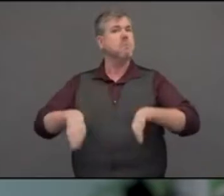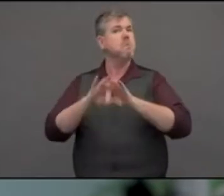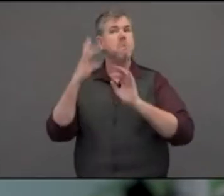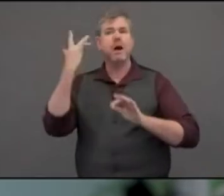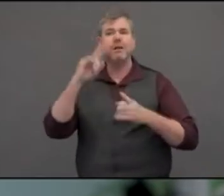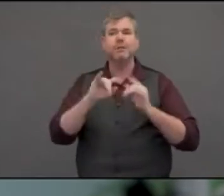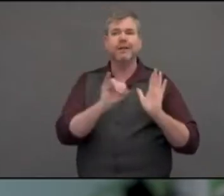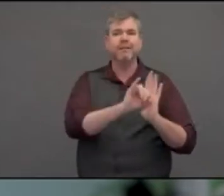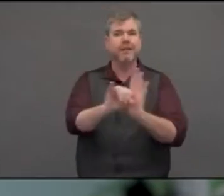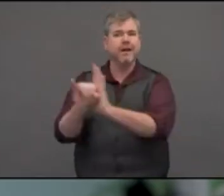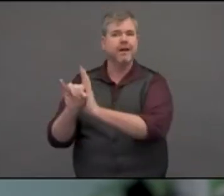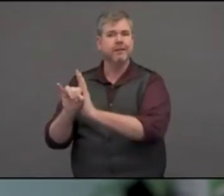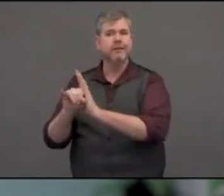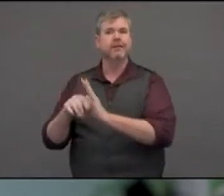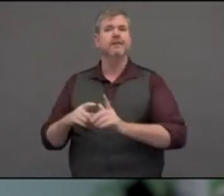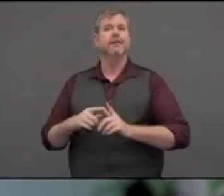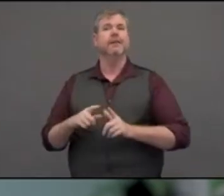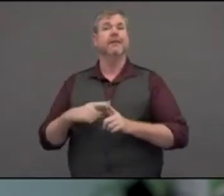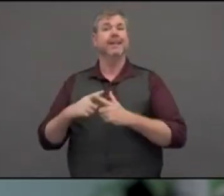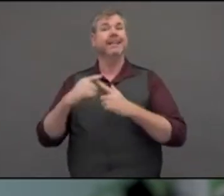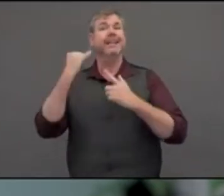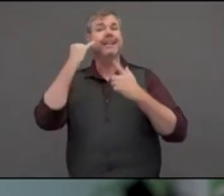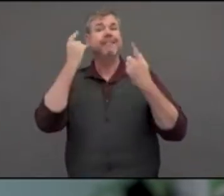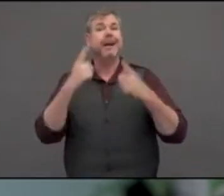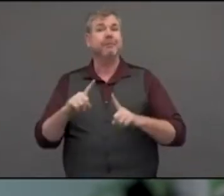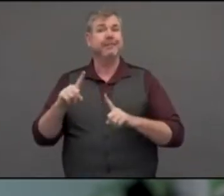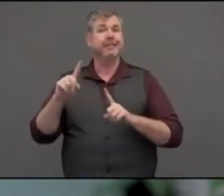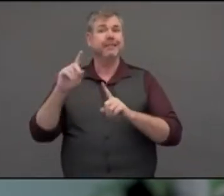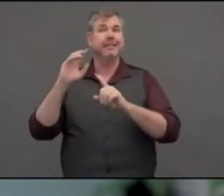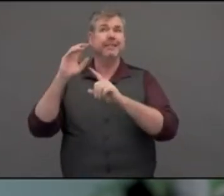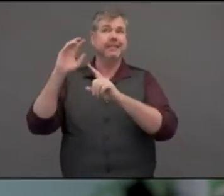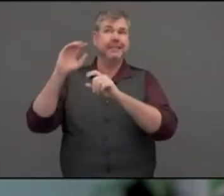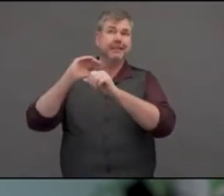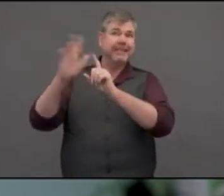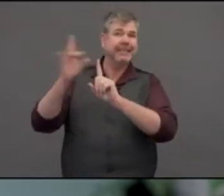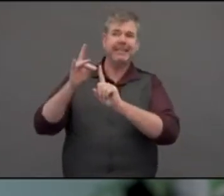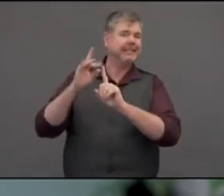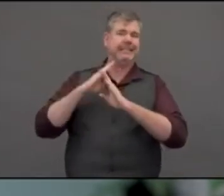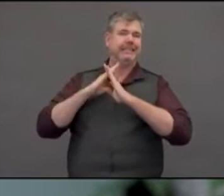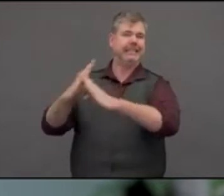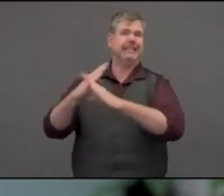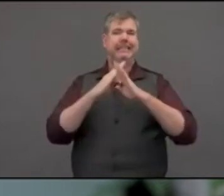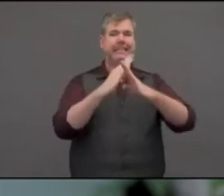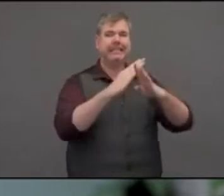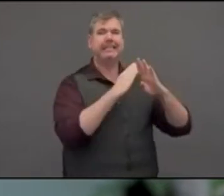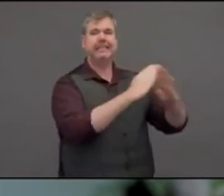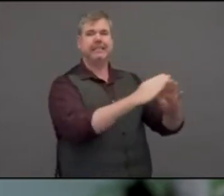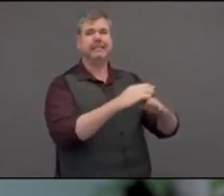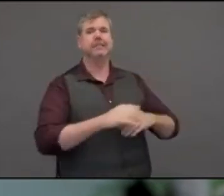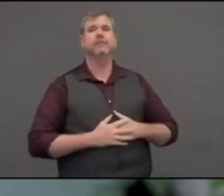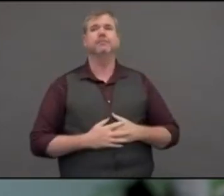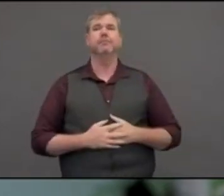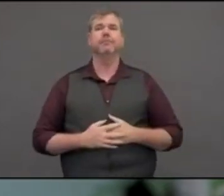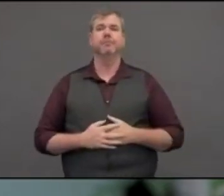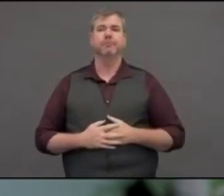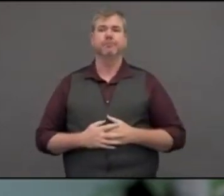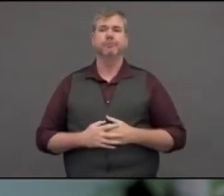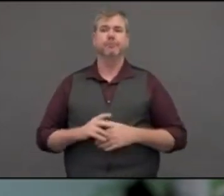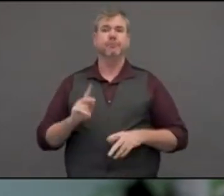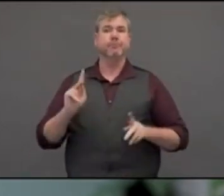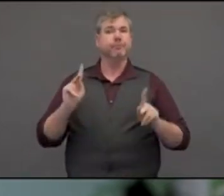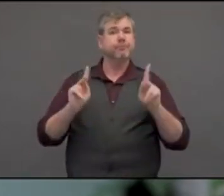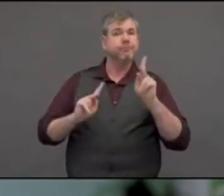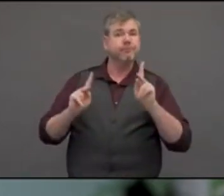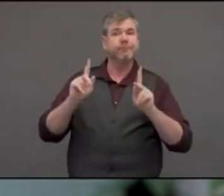of transmission. And if people who are symptomatic or suspect that they have COVID, or people who have come into